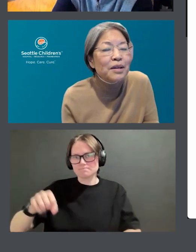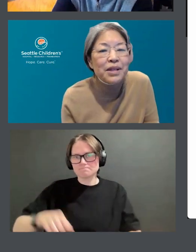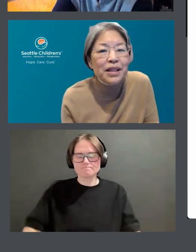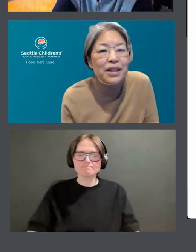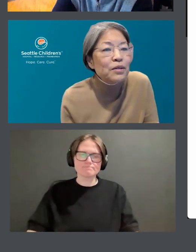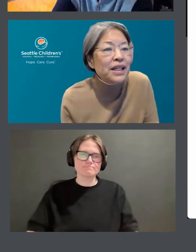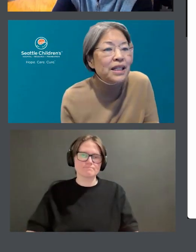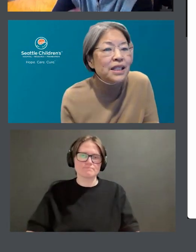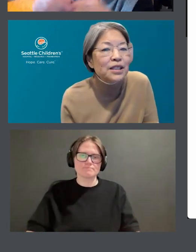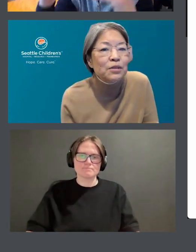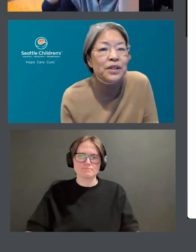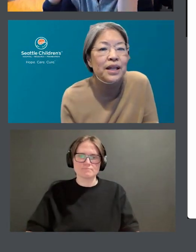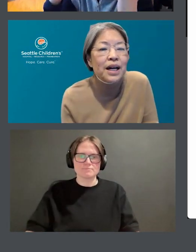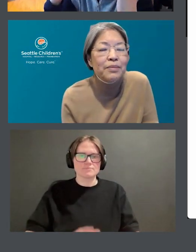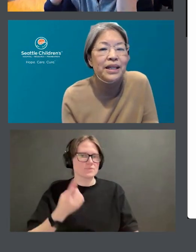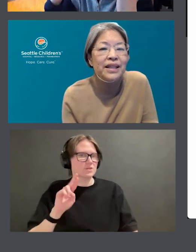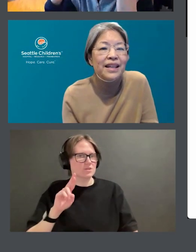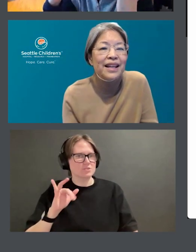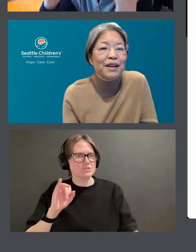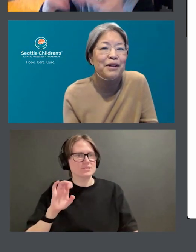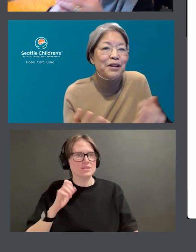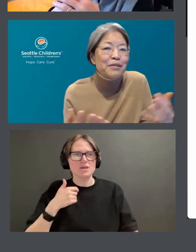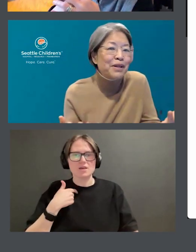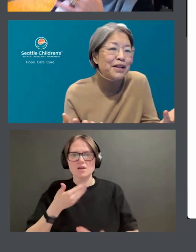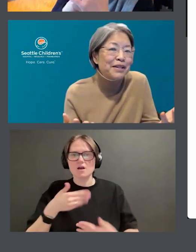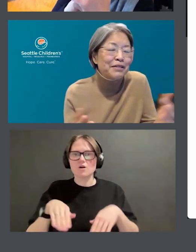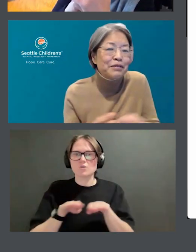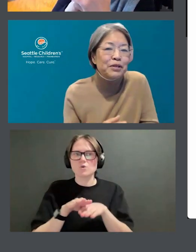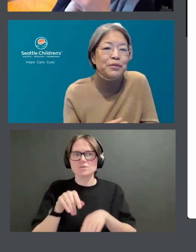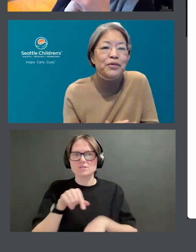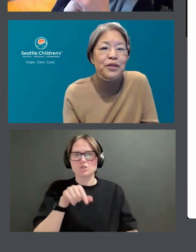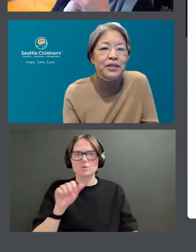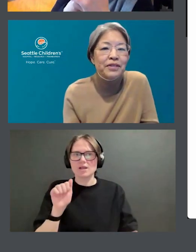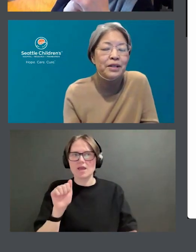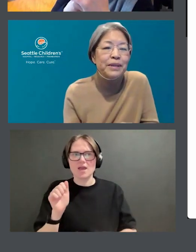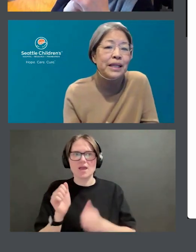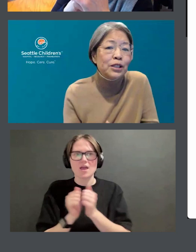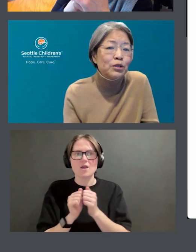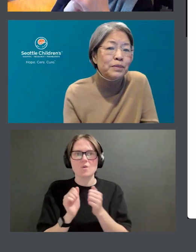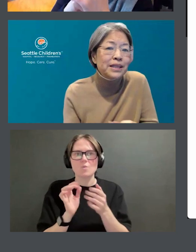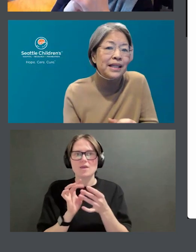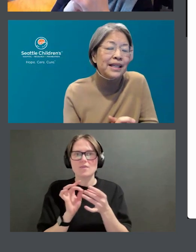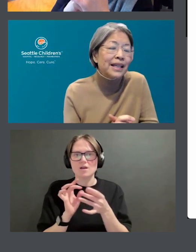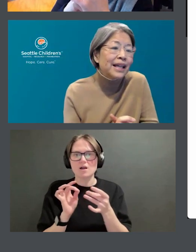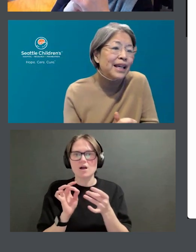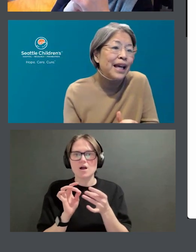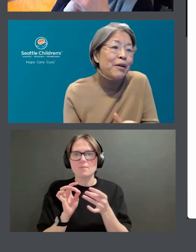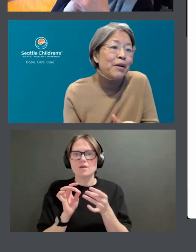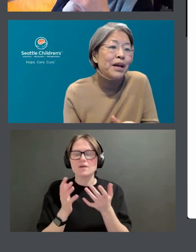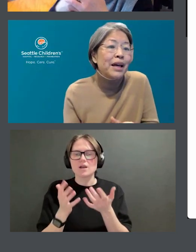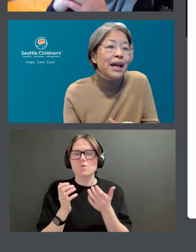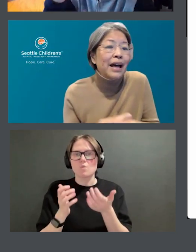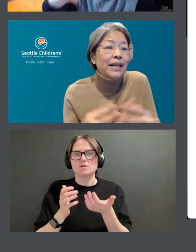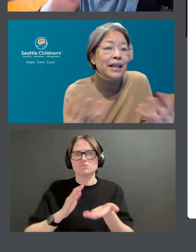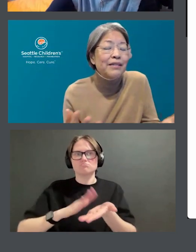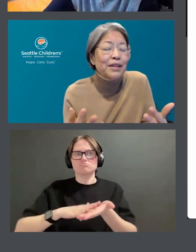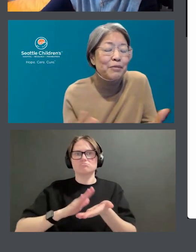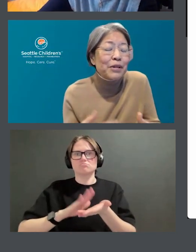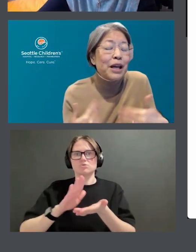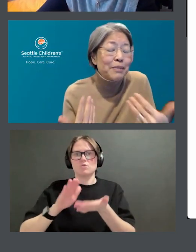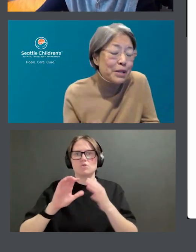I'll close the Q&A session with a comment that I want to applaud your group for developing instruments. I think